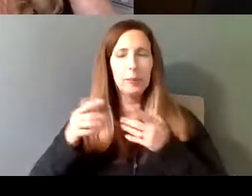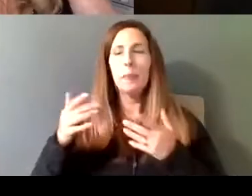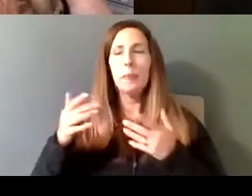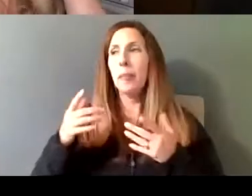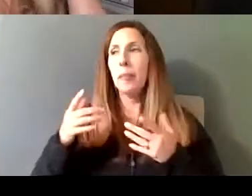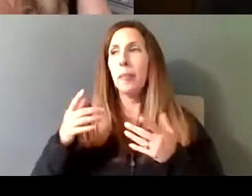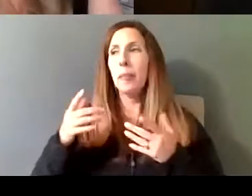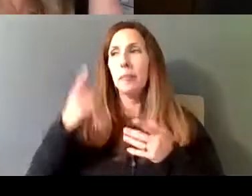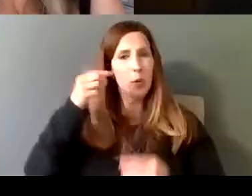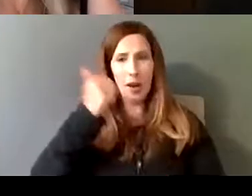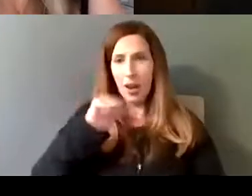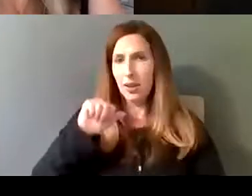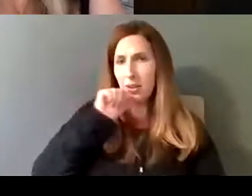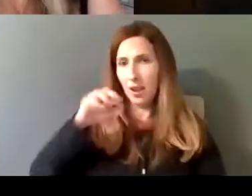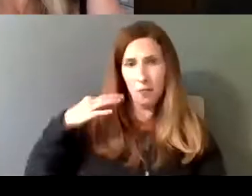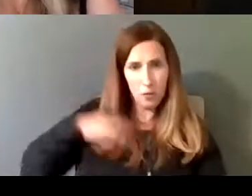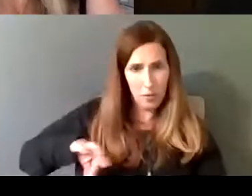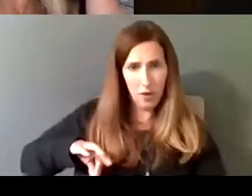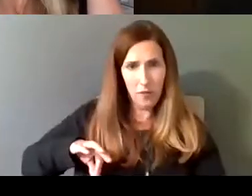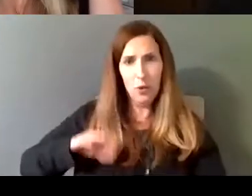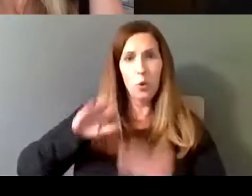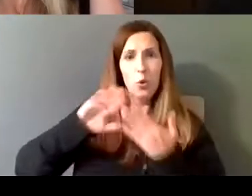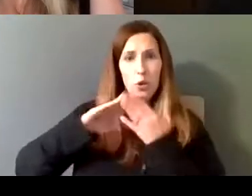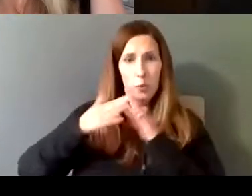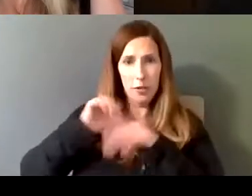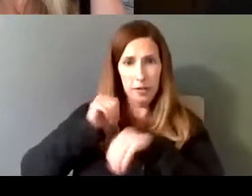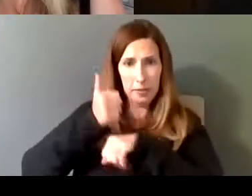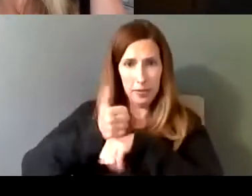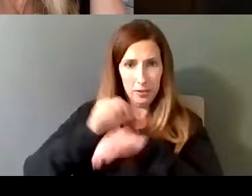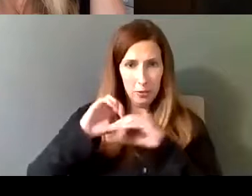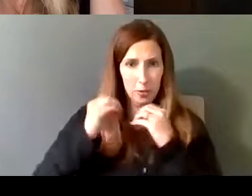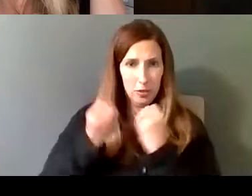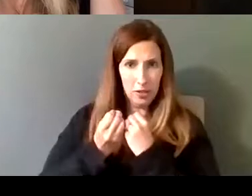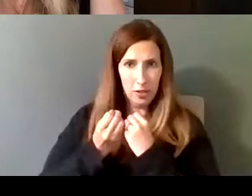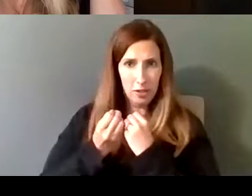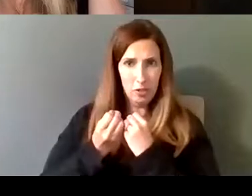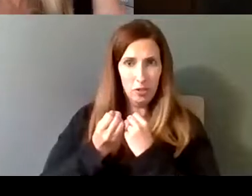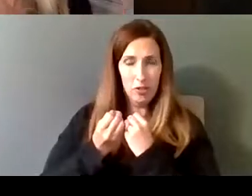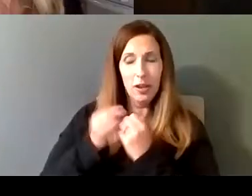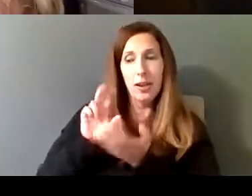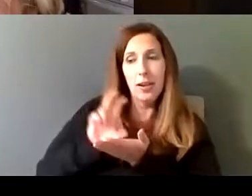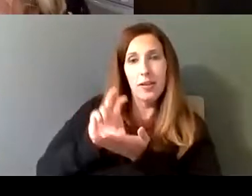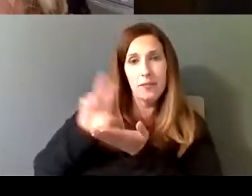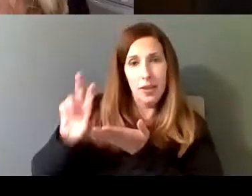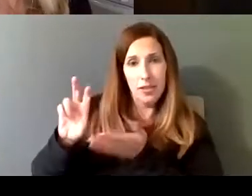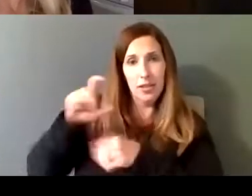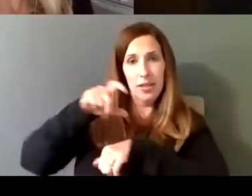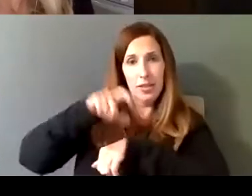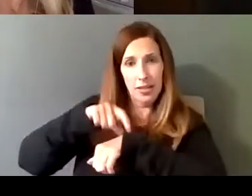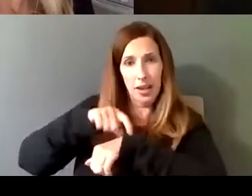any nonprofit or community-based organization, investing time and resources into language